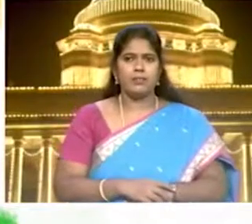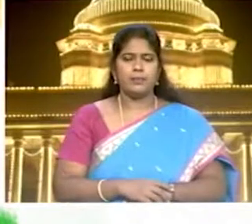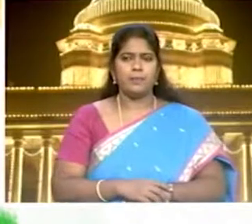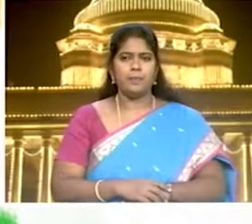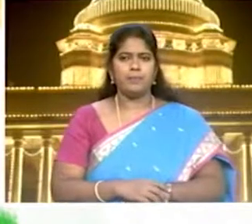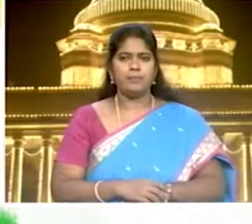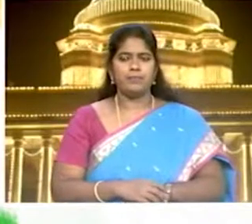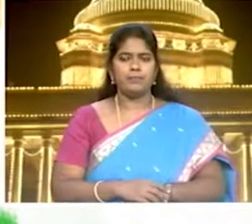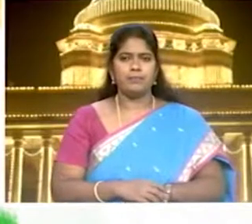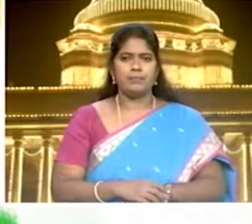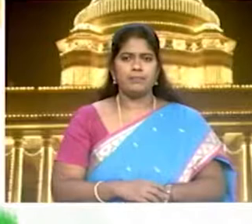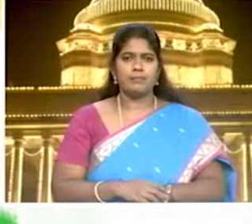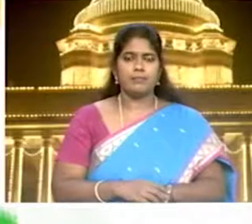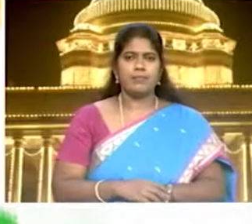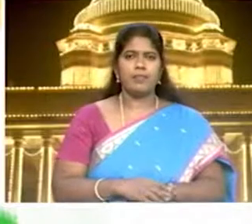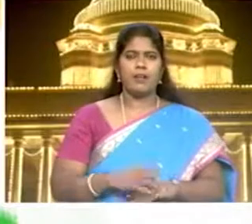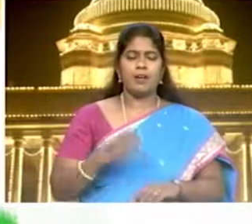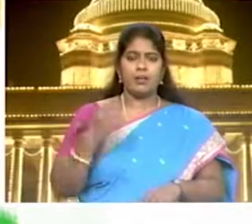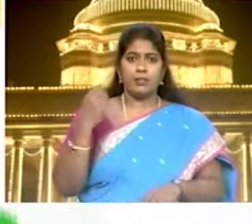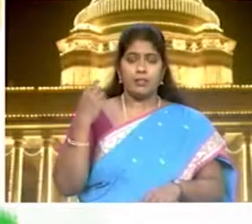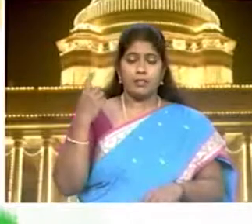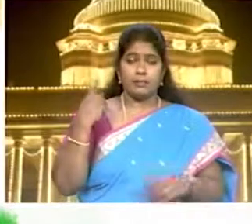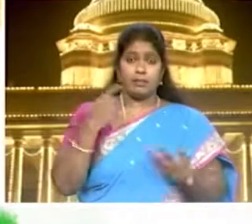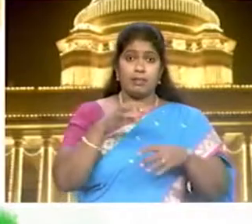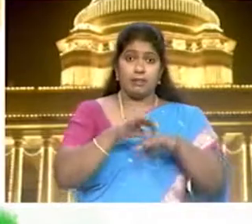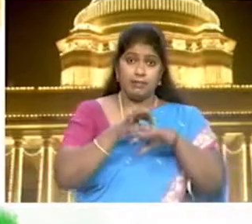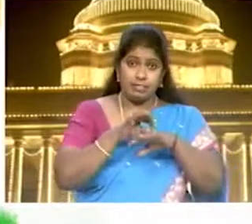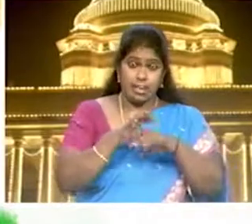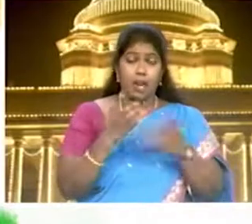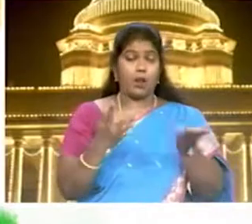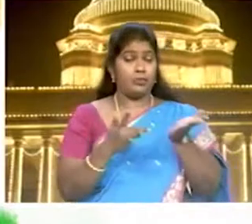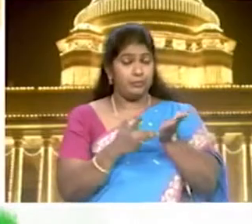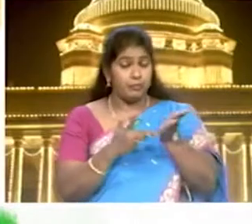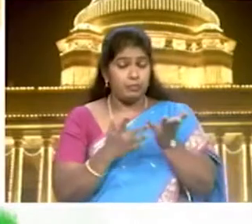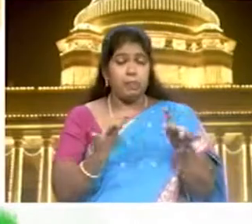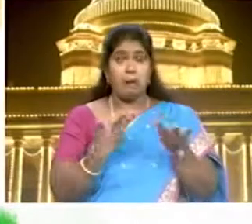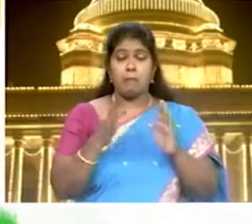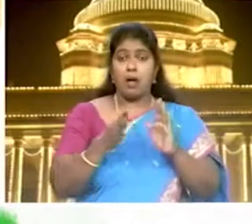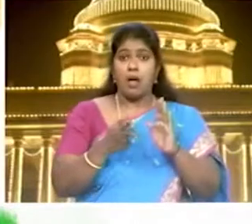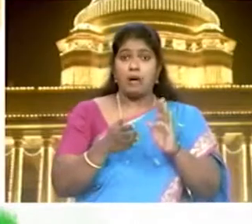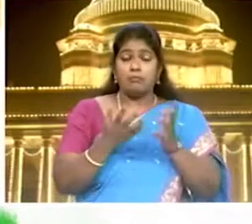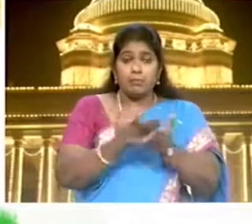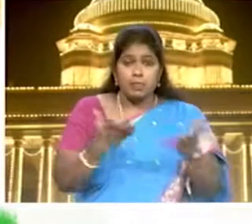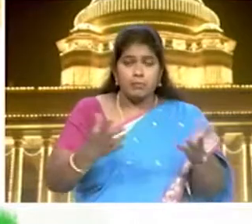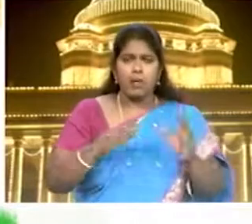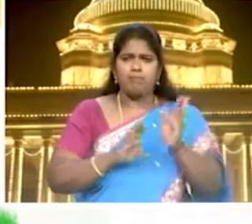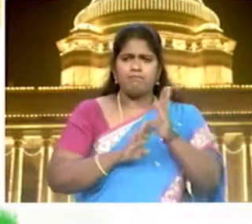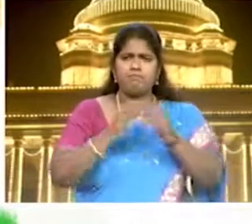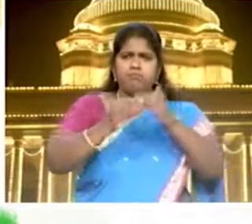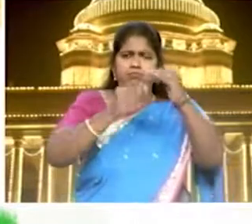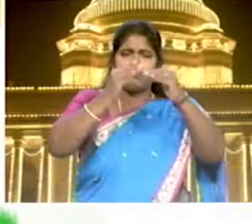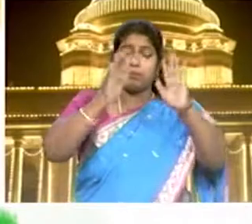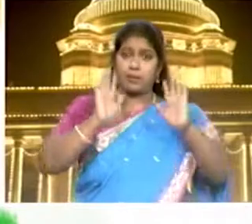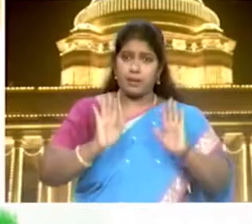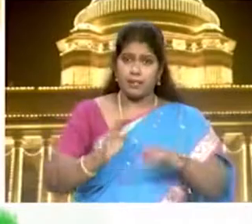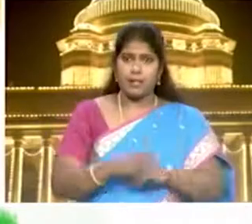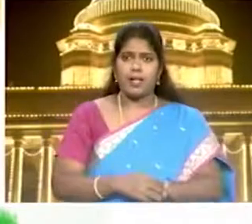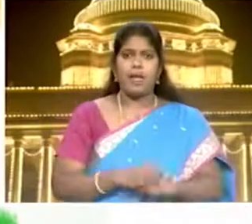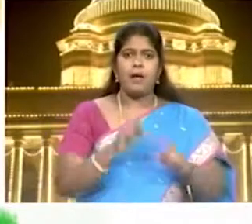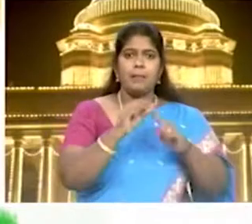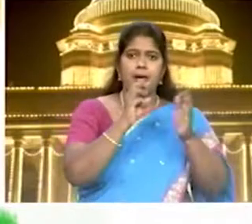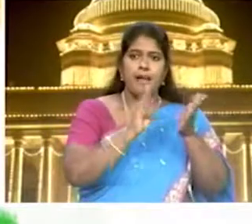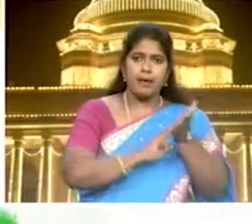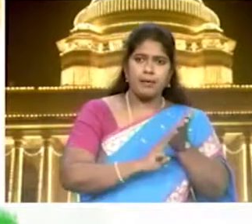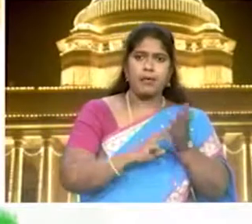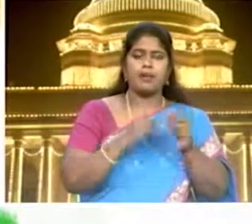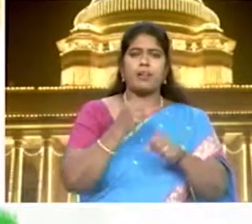been made in the development of physical and digital infrastructure. Through the Pradhan Mantri Gati Shakti Yojana, all